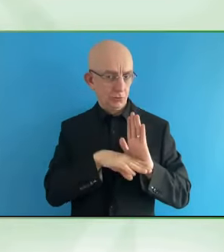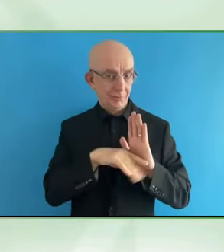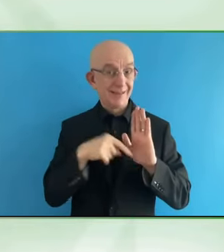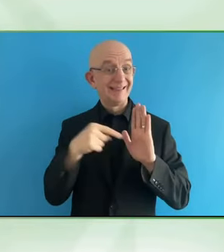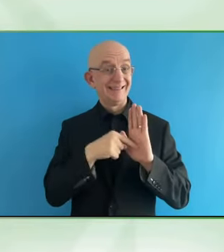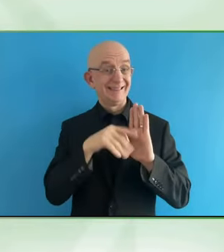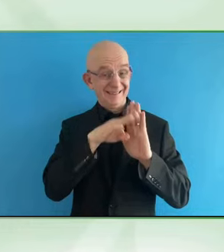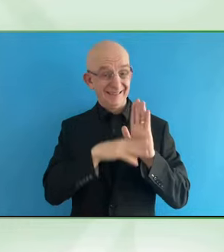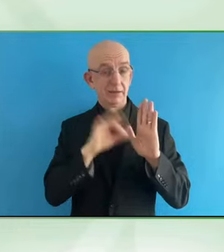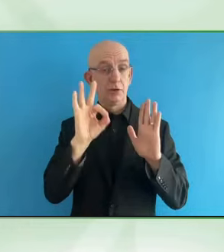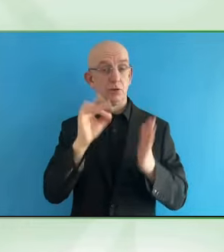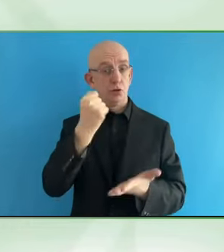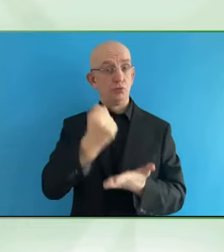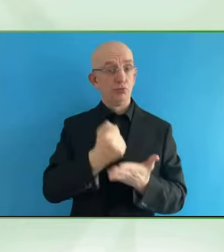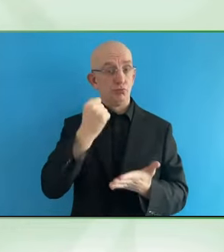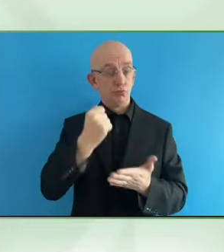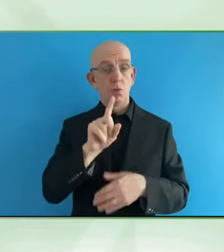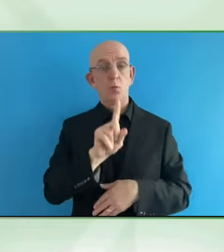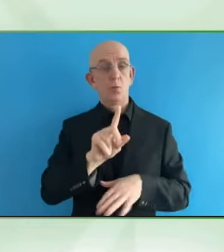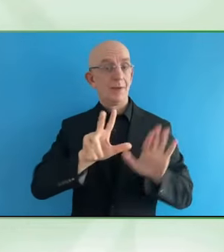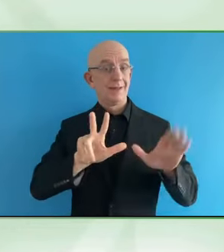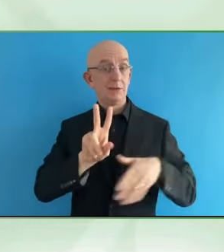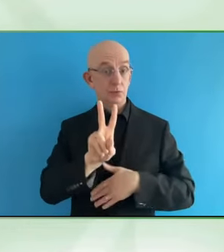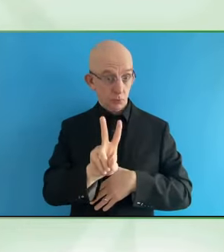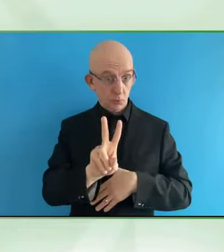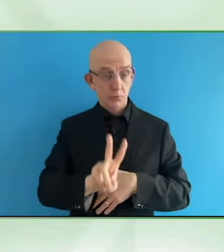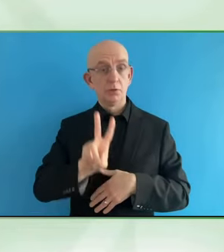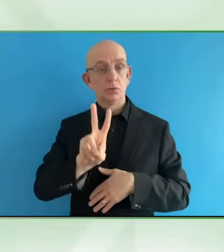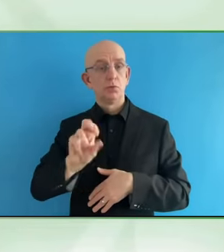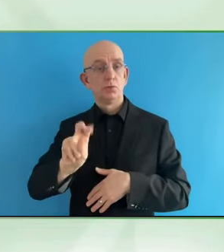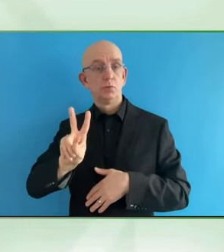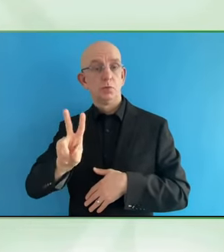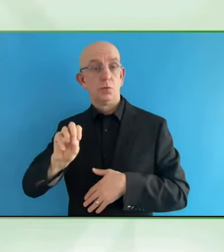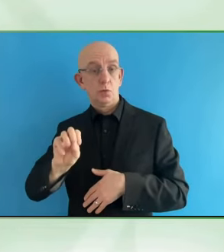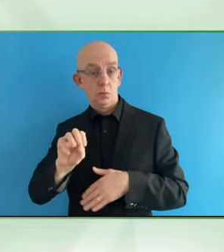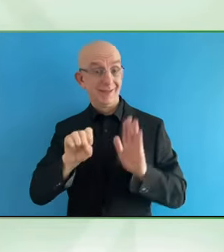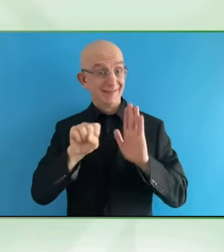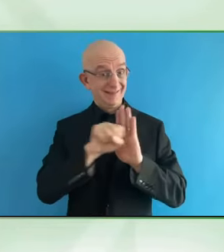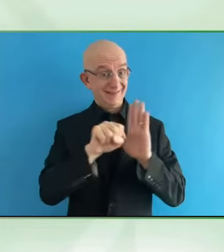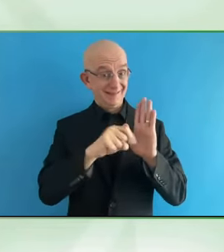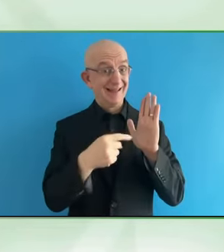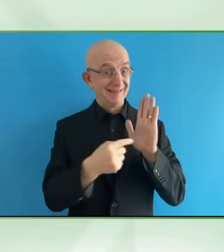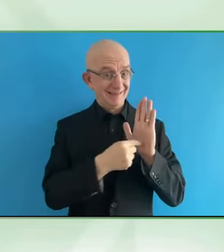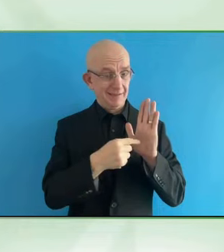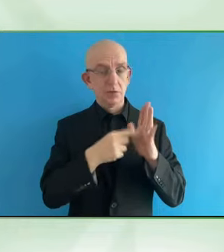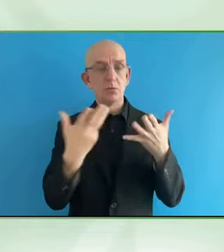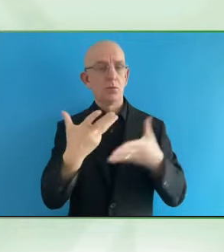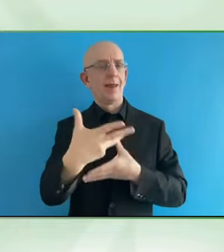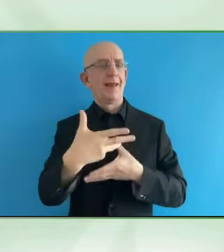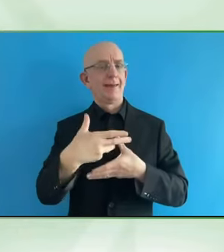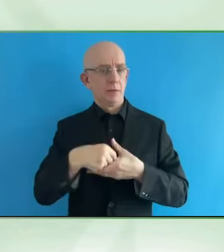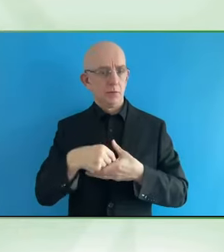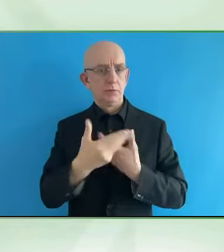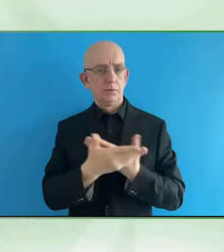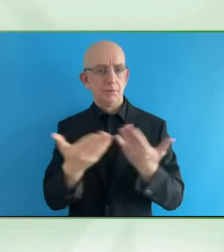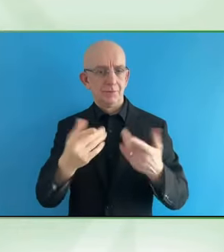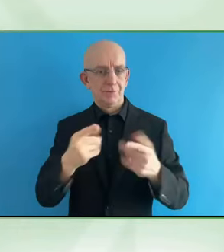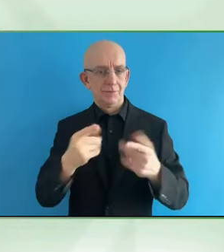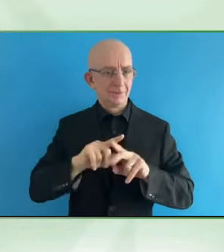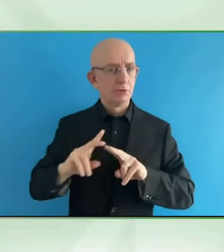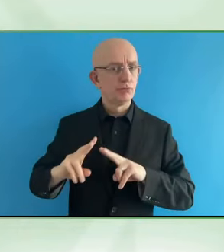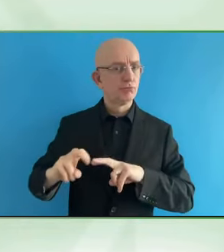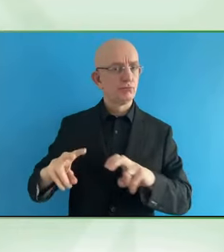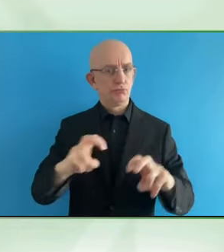of inclusive school regarding inclusion of the key of the cultural, educational and